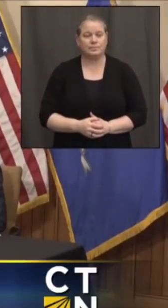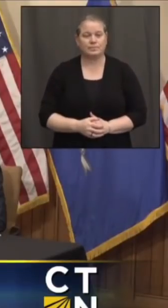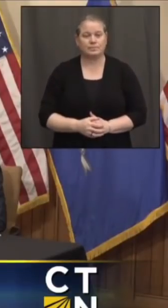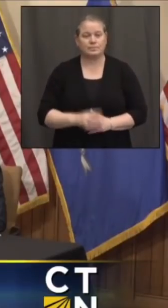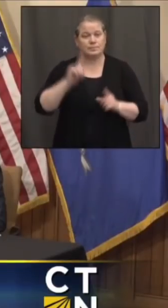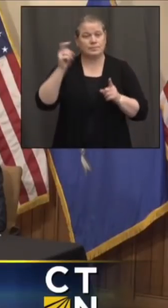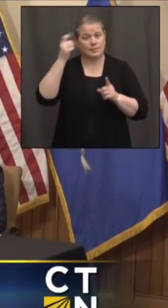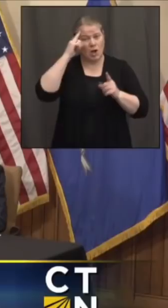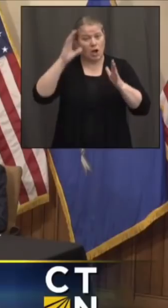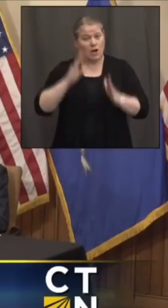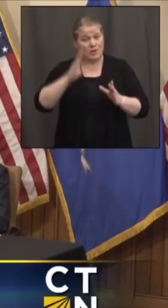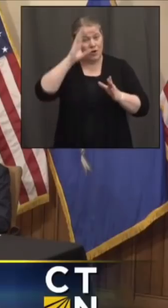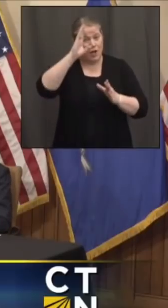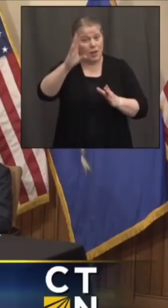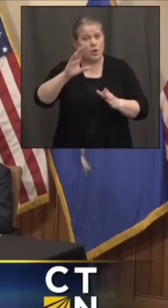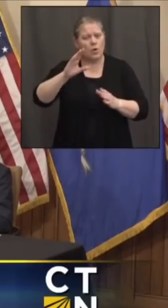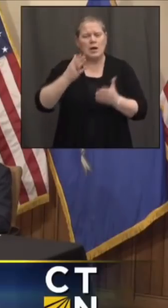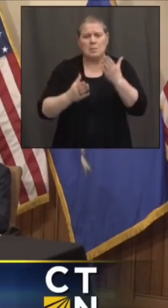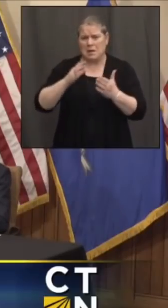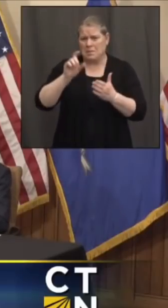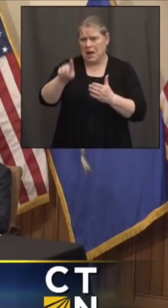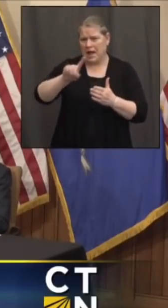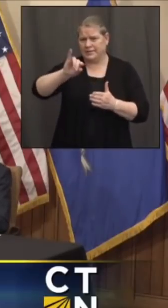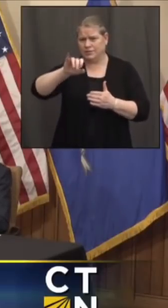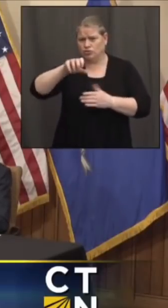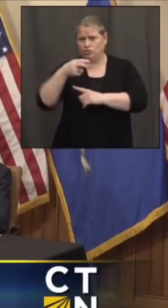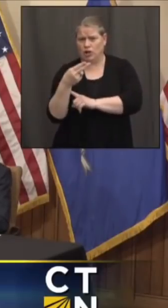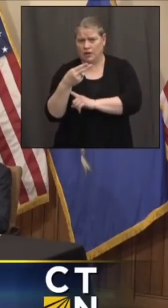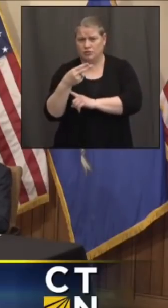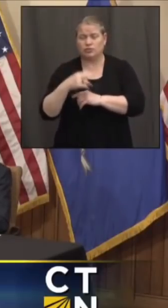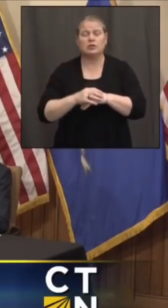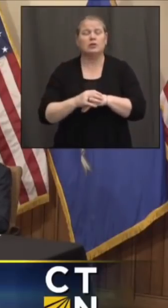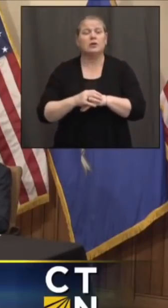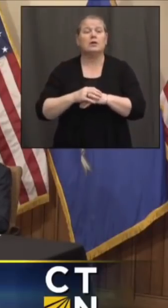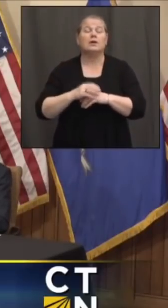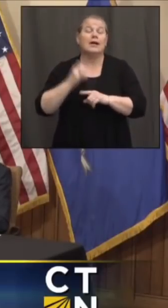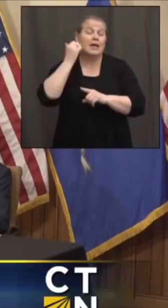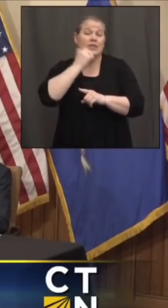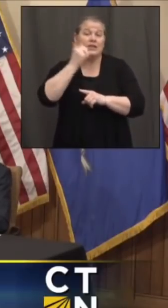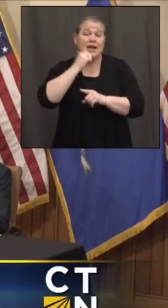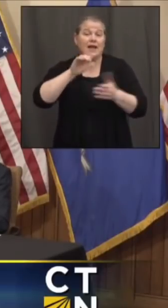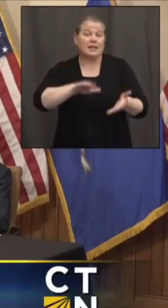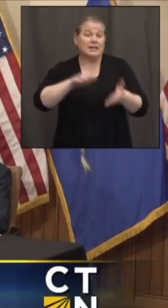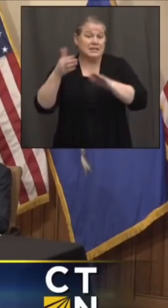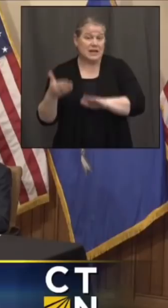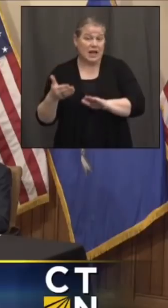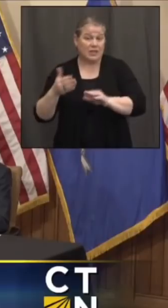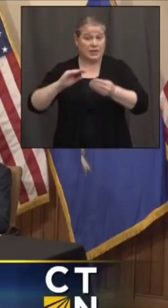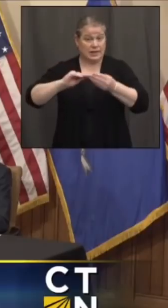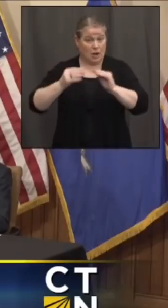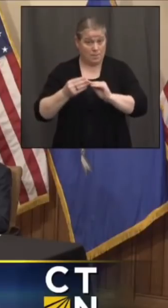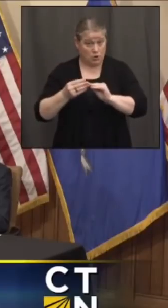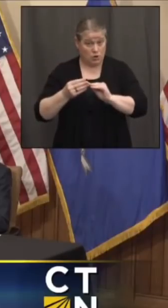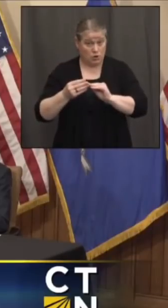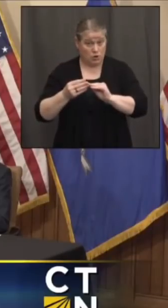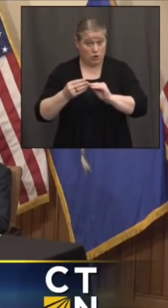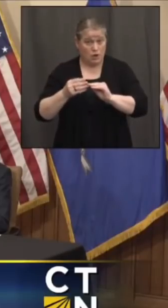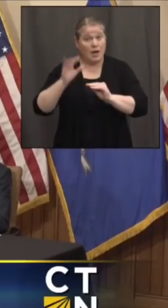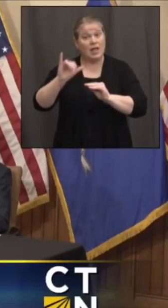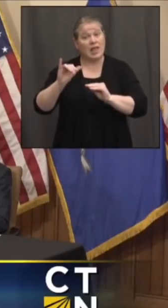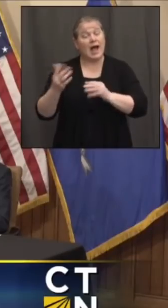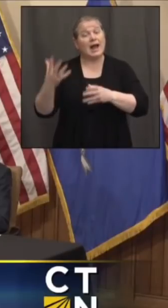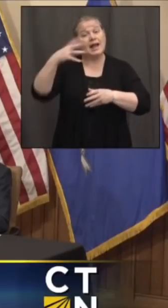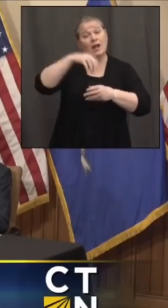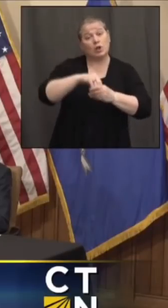this might be for you. Do the number of daily deaths count towards the daily decrease in hospitalizations? Somebody dies,